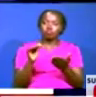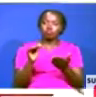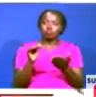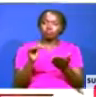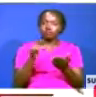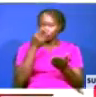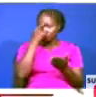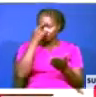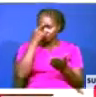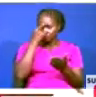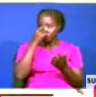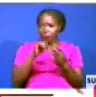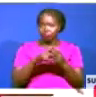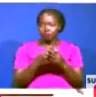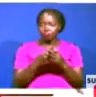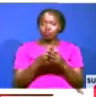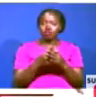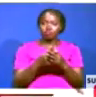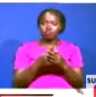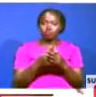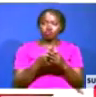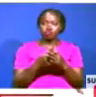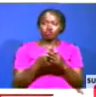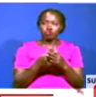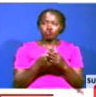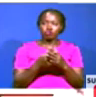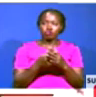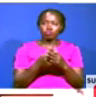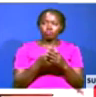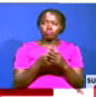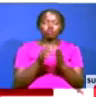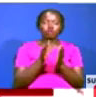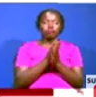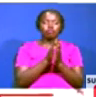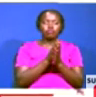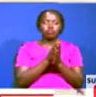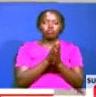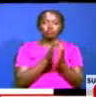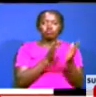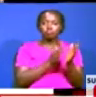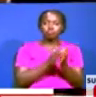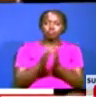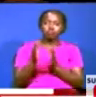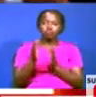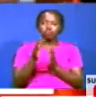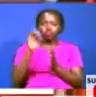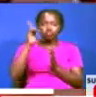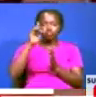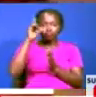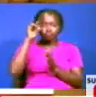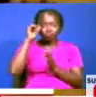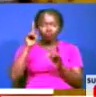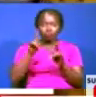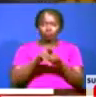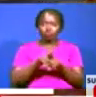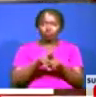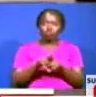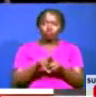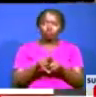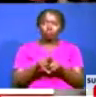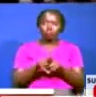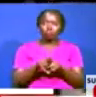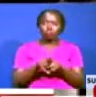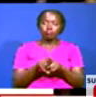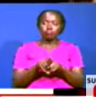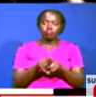now starting their scheduled flights to Nairobi and Mombasa. Speaking at the outbound travel